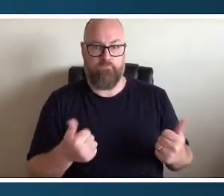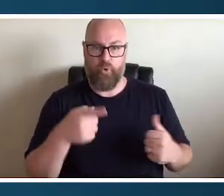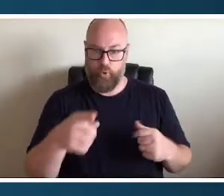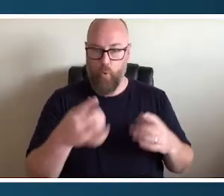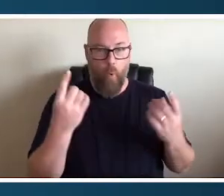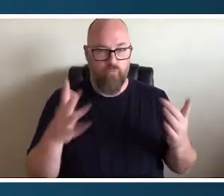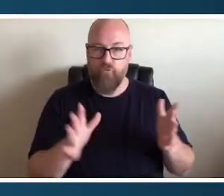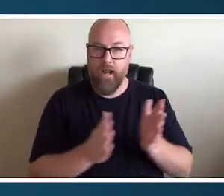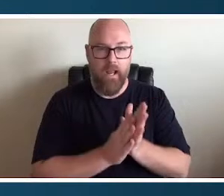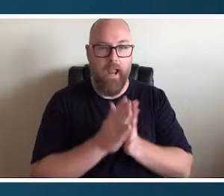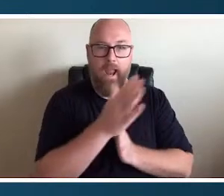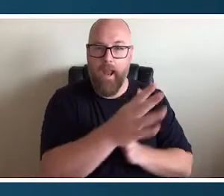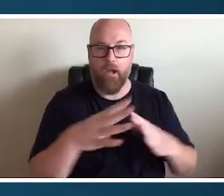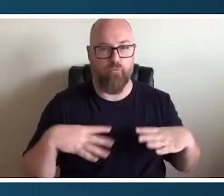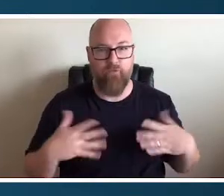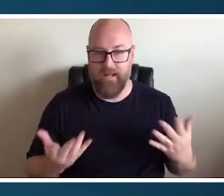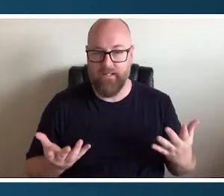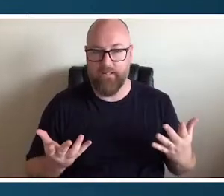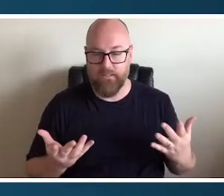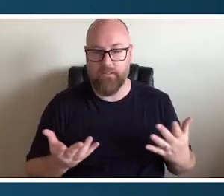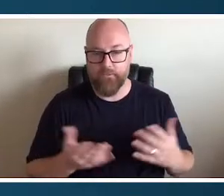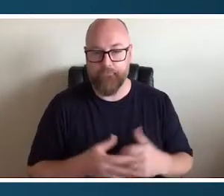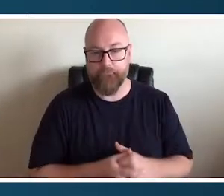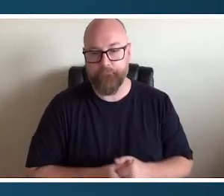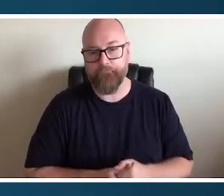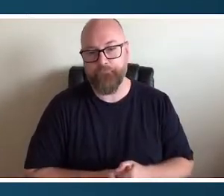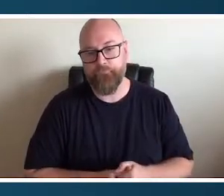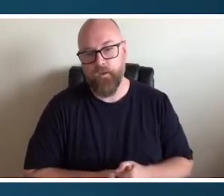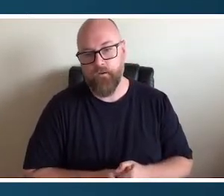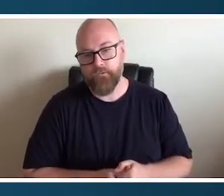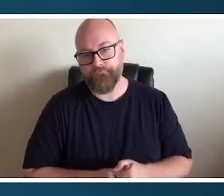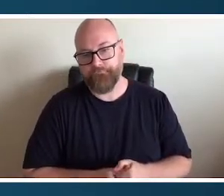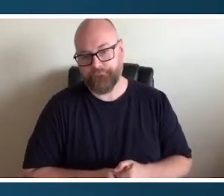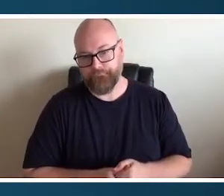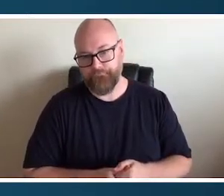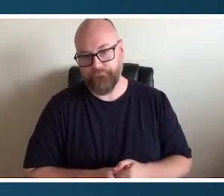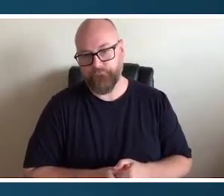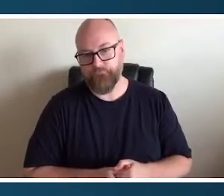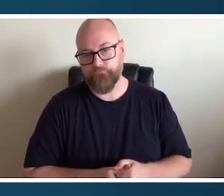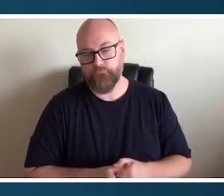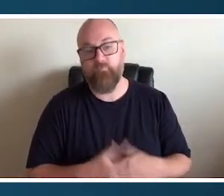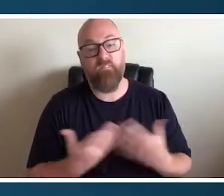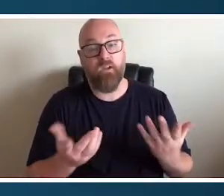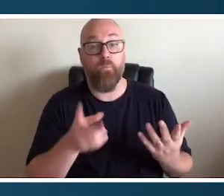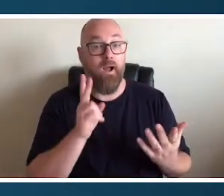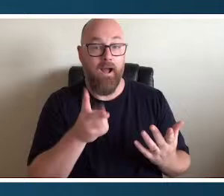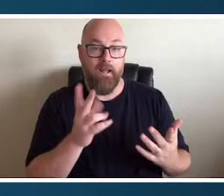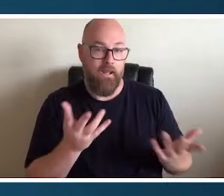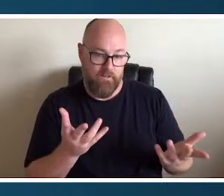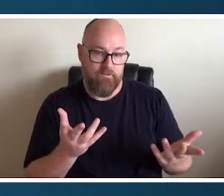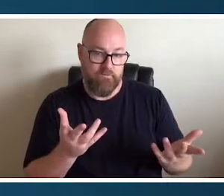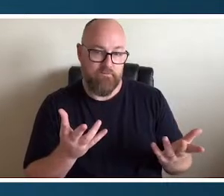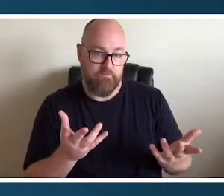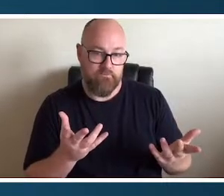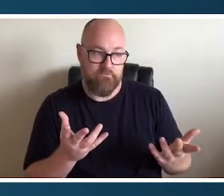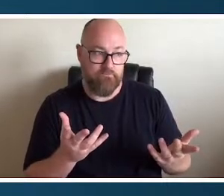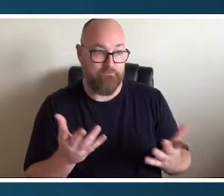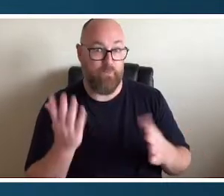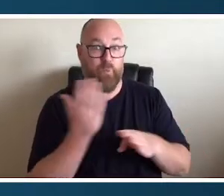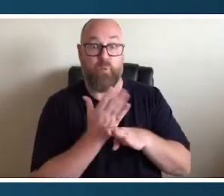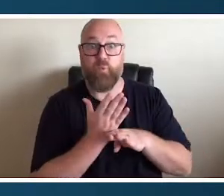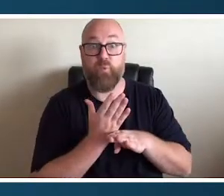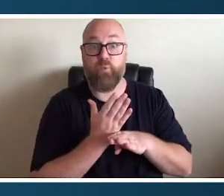of misinformation and disinformation that may come along the way. So again, it's trailblazing.